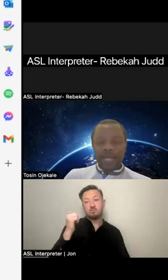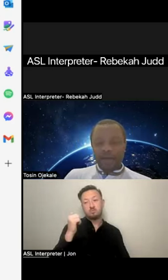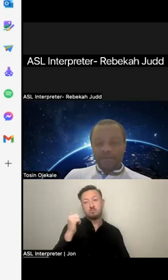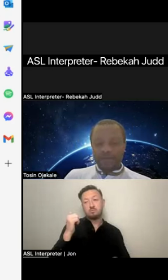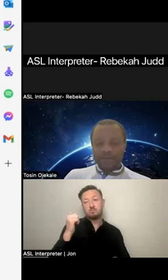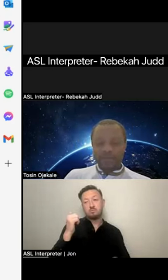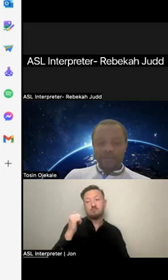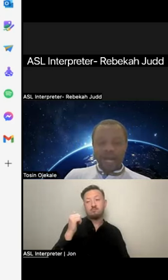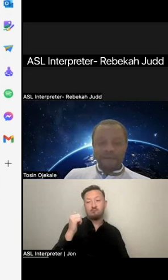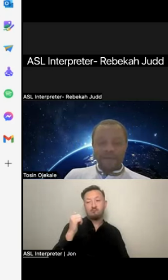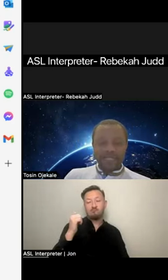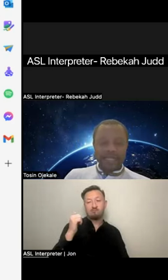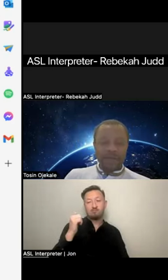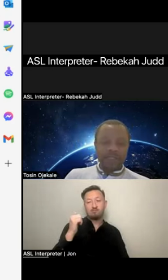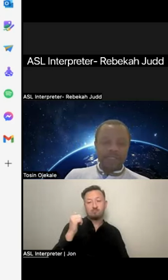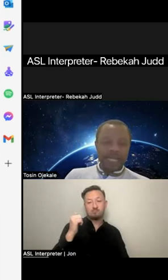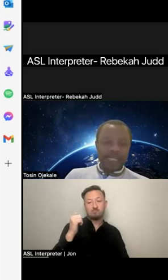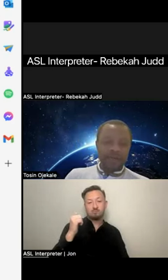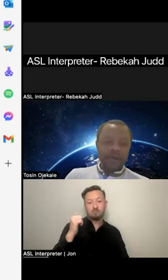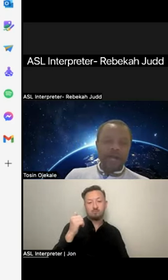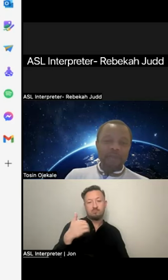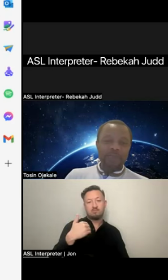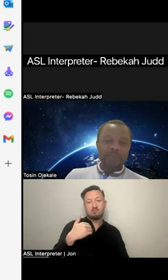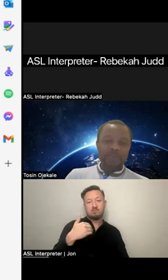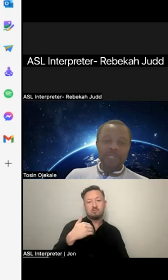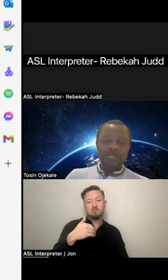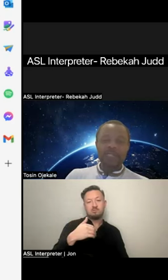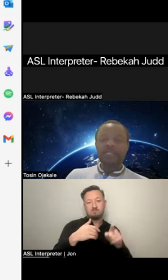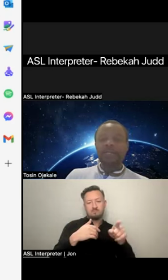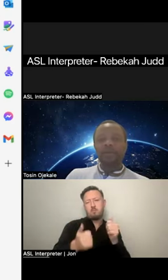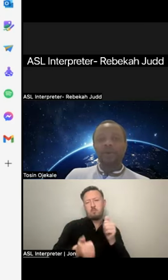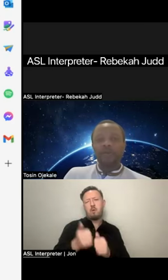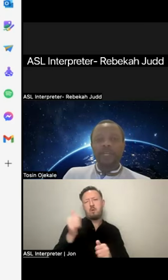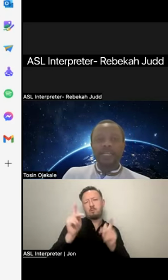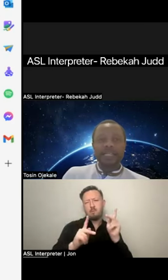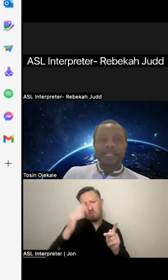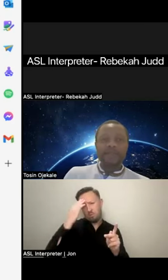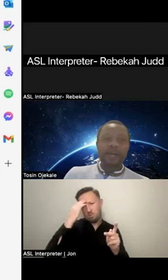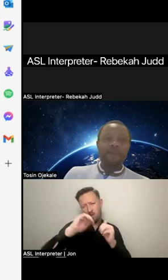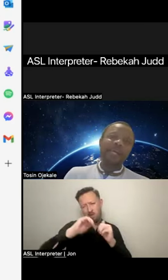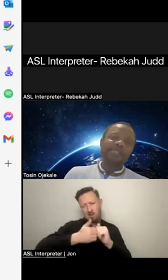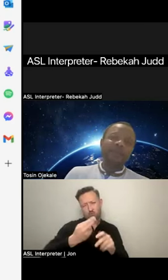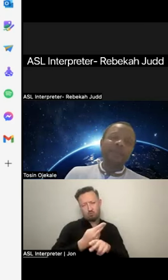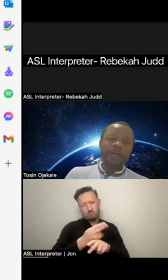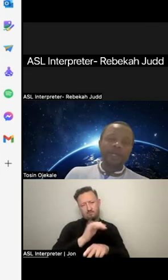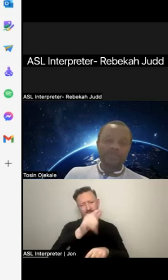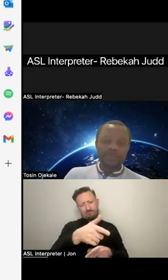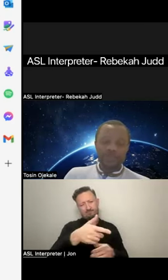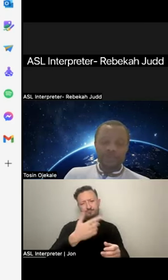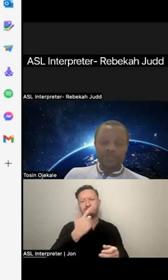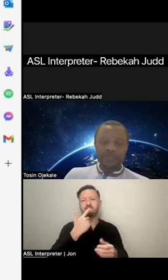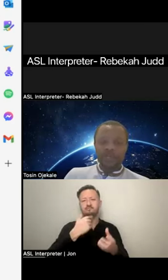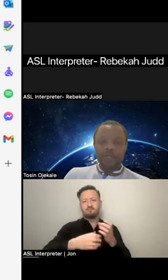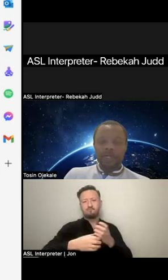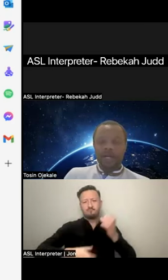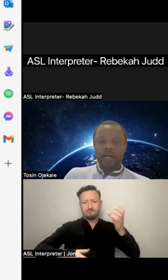most staffs would have basic understanding of how to use this. It's one of the easiest firefighting equipment to